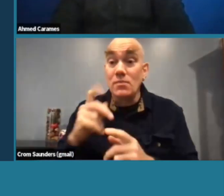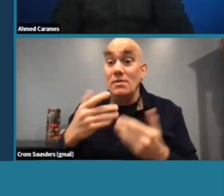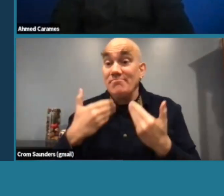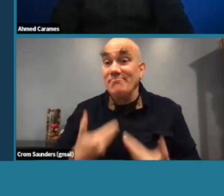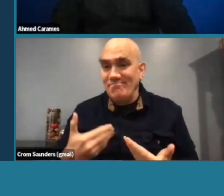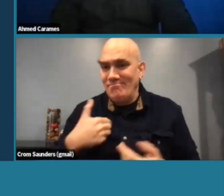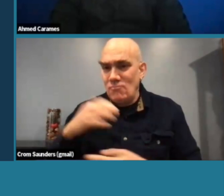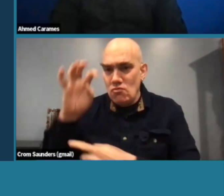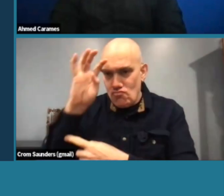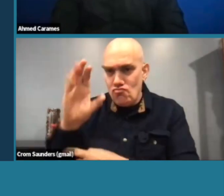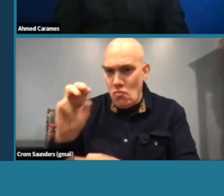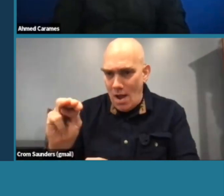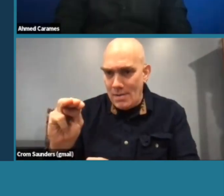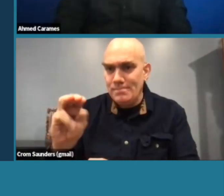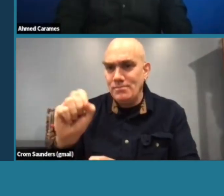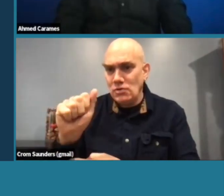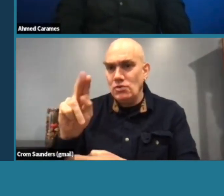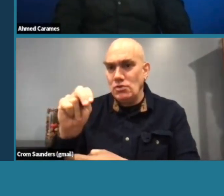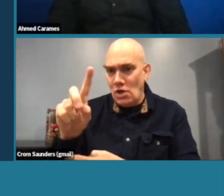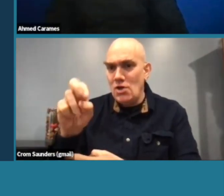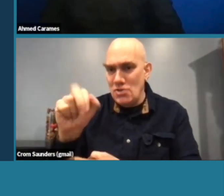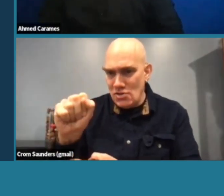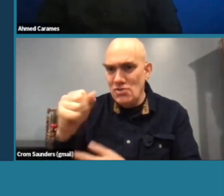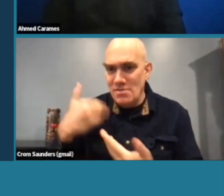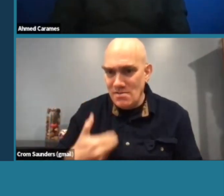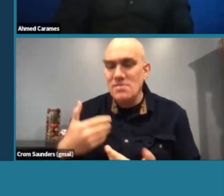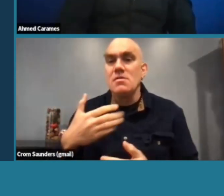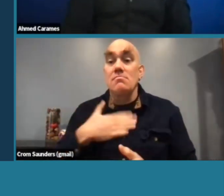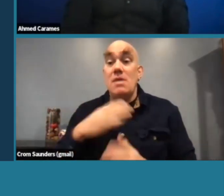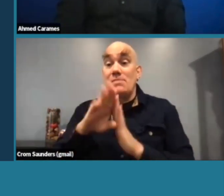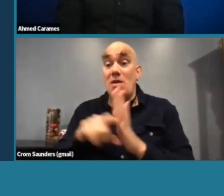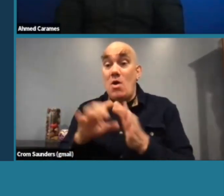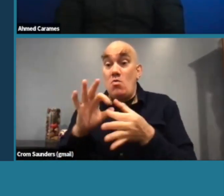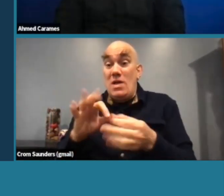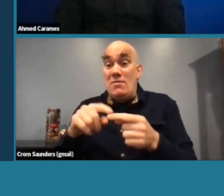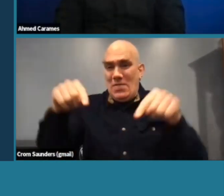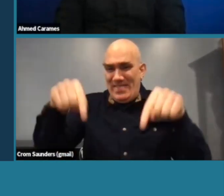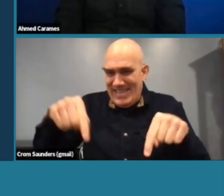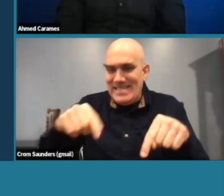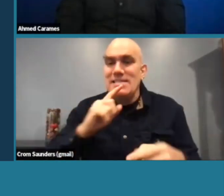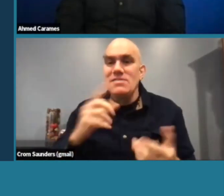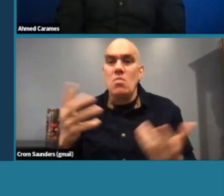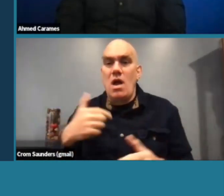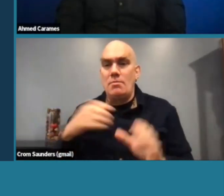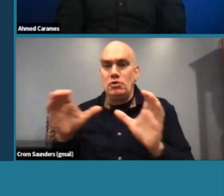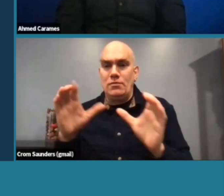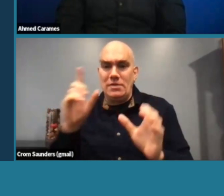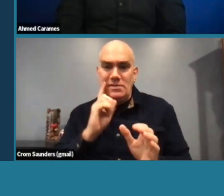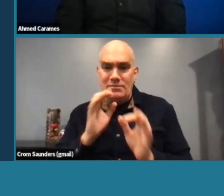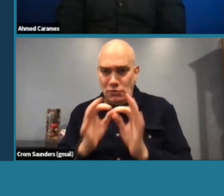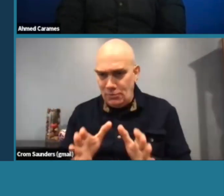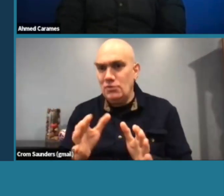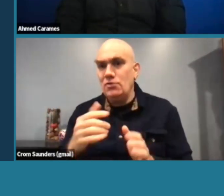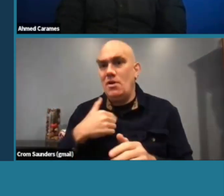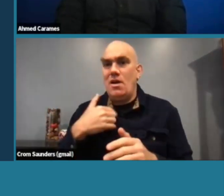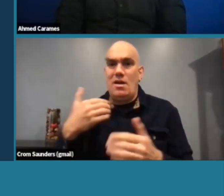interprets. Hi, thank you so much, Josh, for that warm welcome. Yes, I am Crom Saunders, and